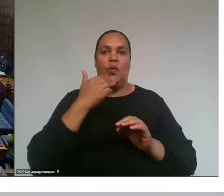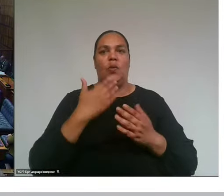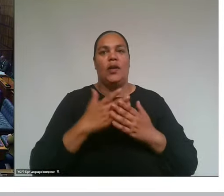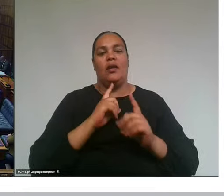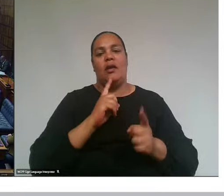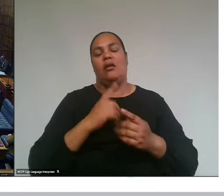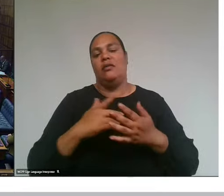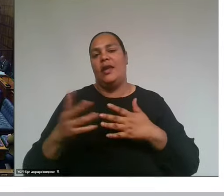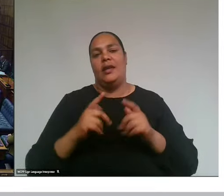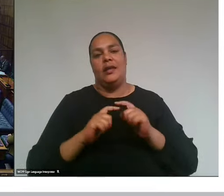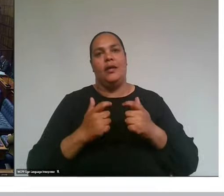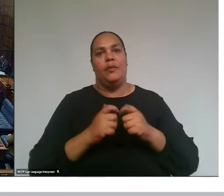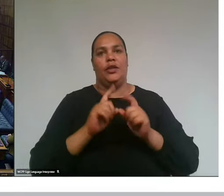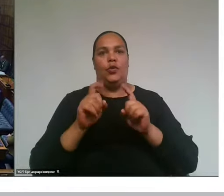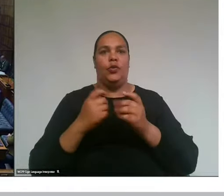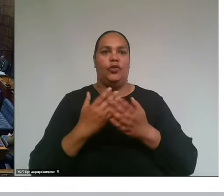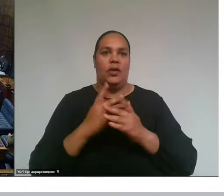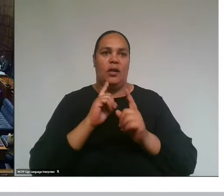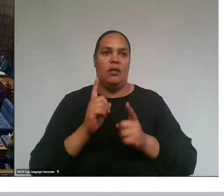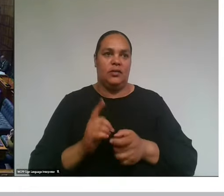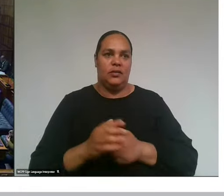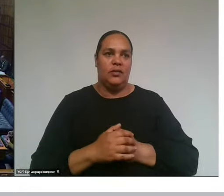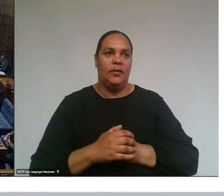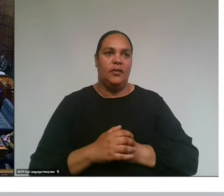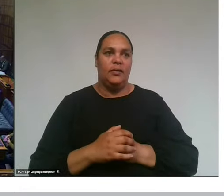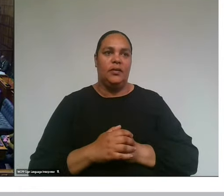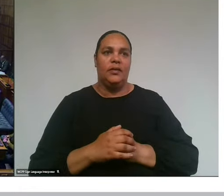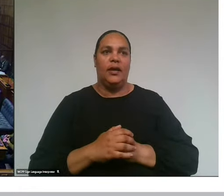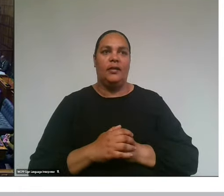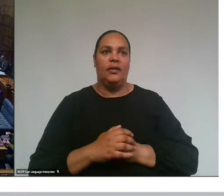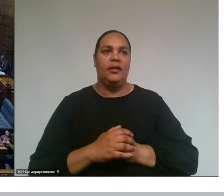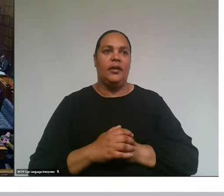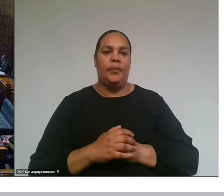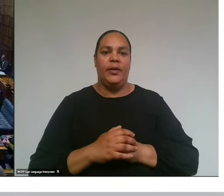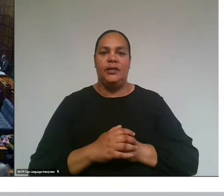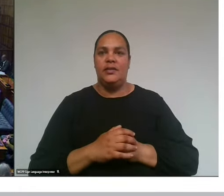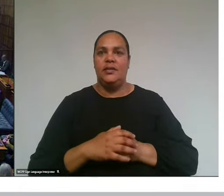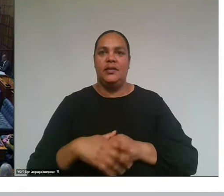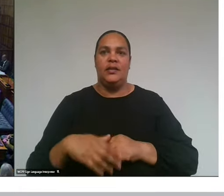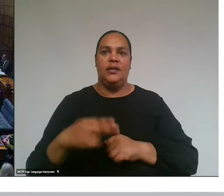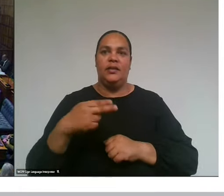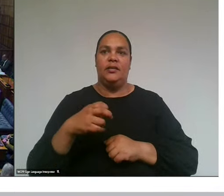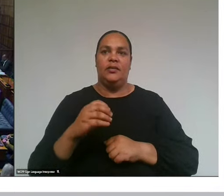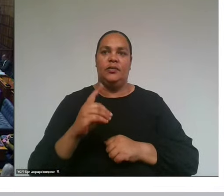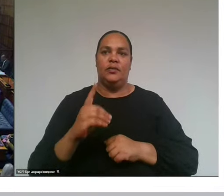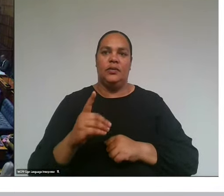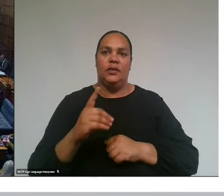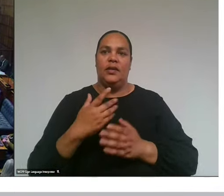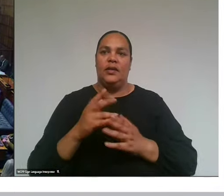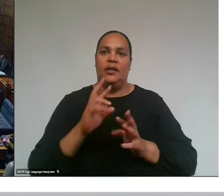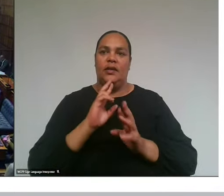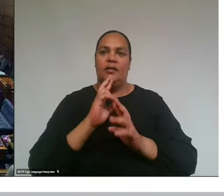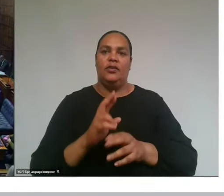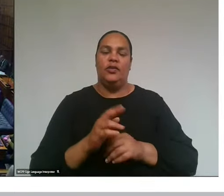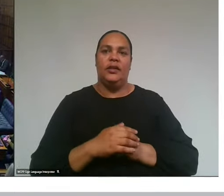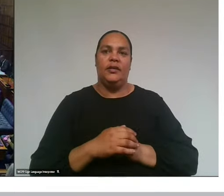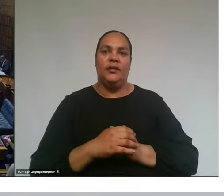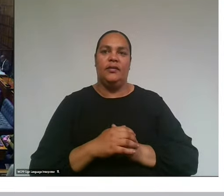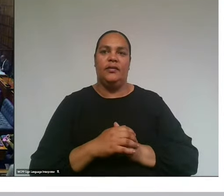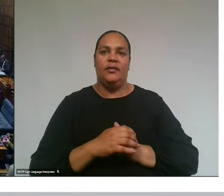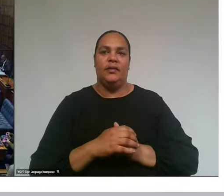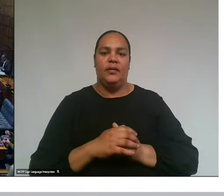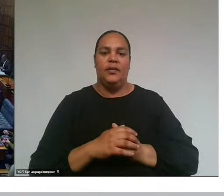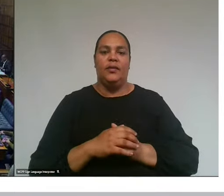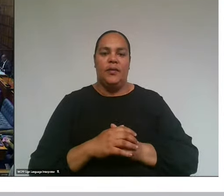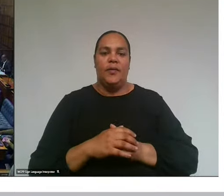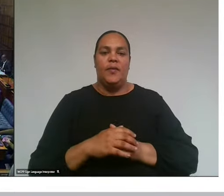answer any of the committee's questions thank you HD would you like to make any remarks thank you very much chair maybe if